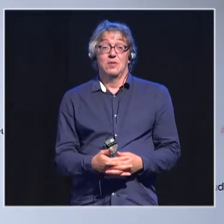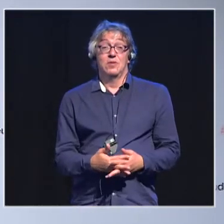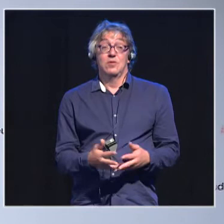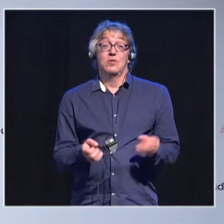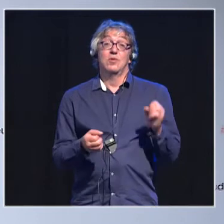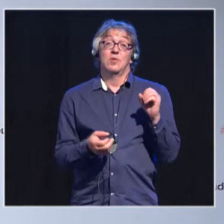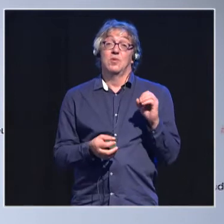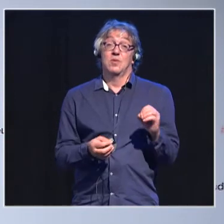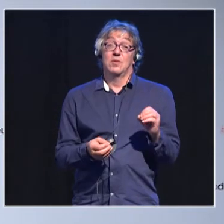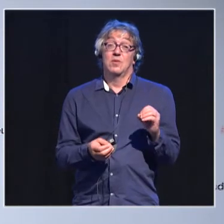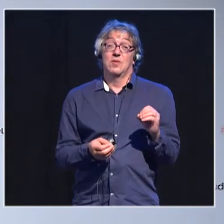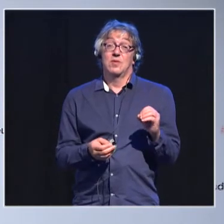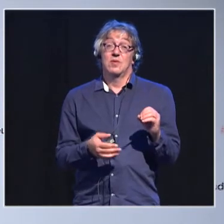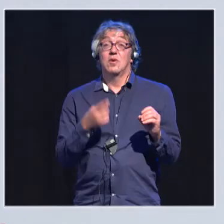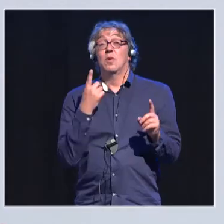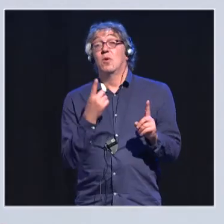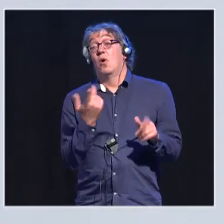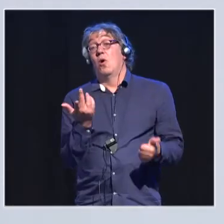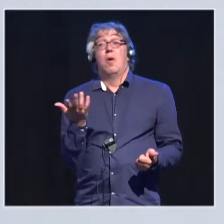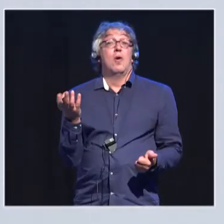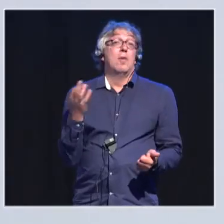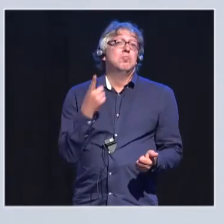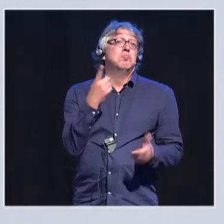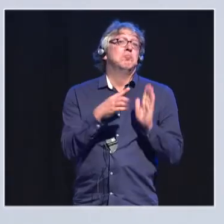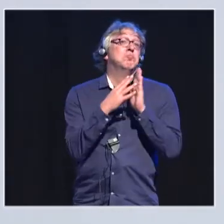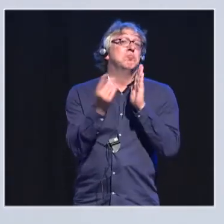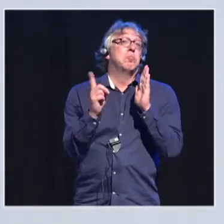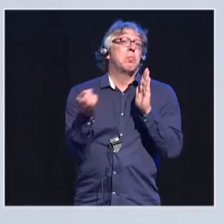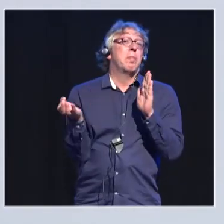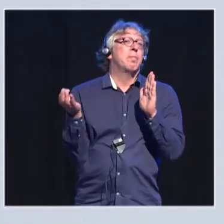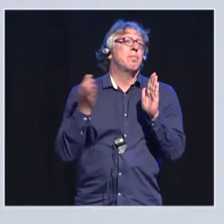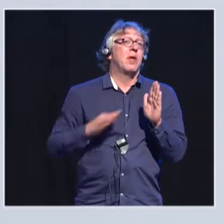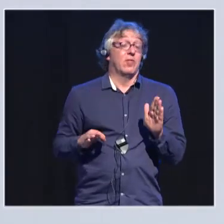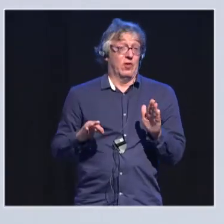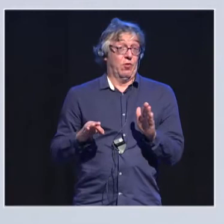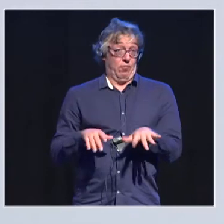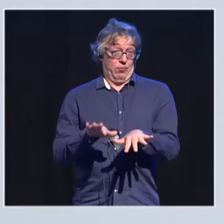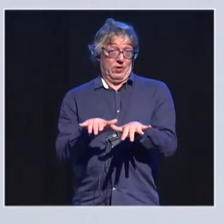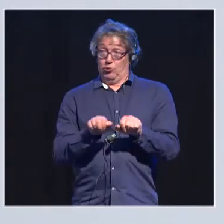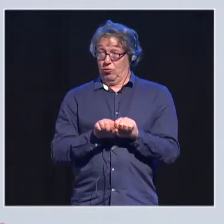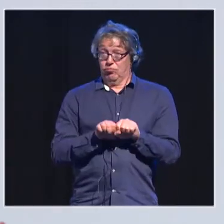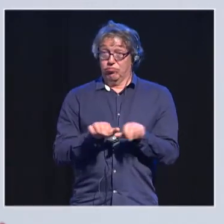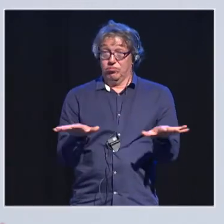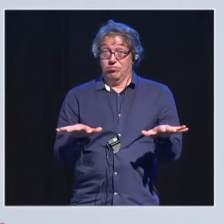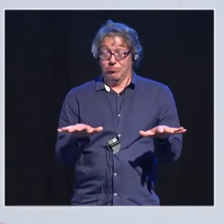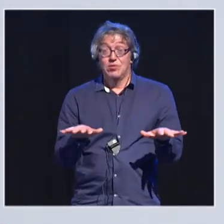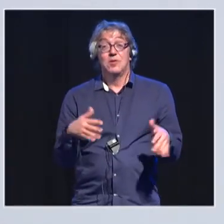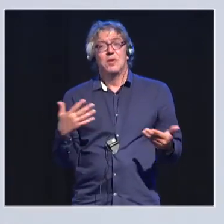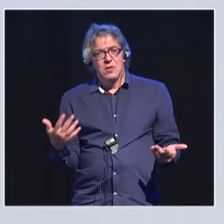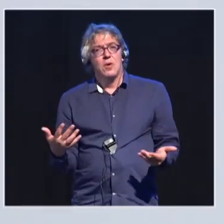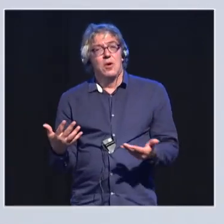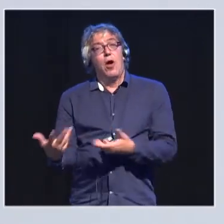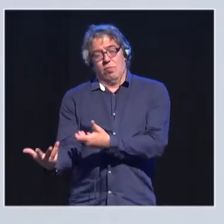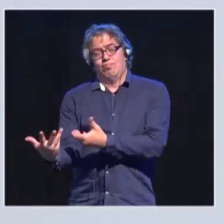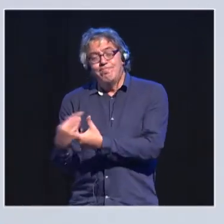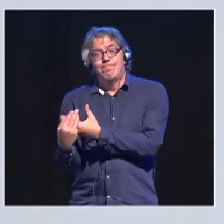the benefits of digitization, is to ensure that this inclusion is